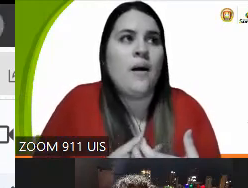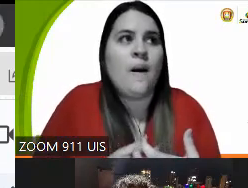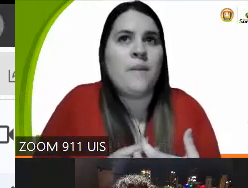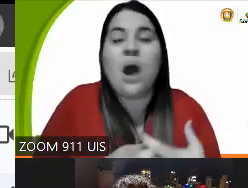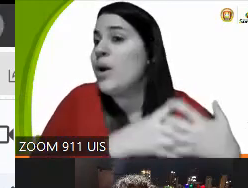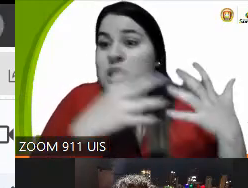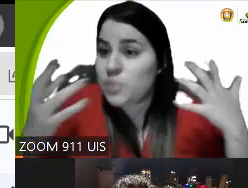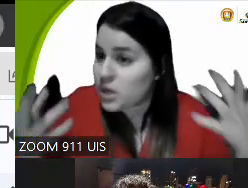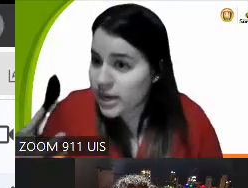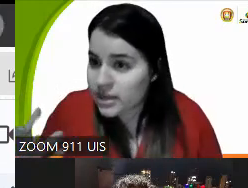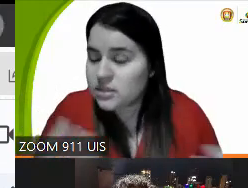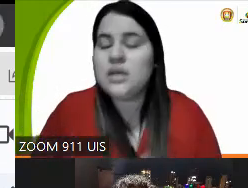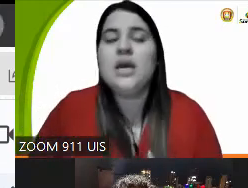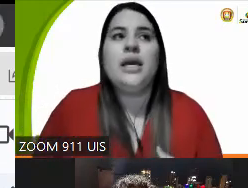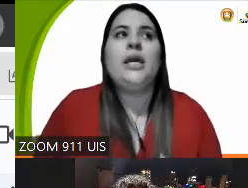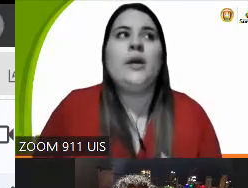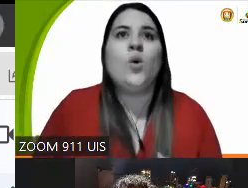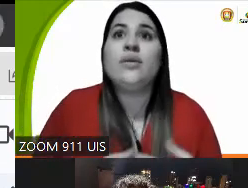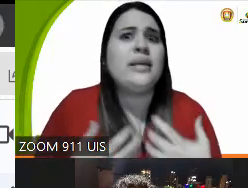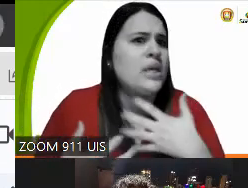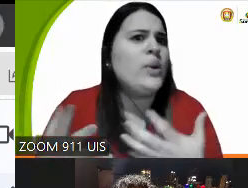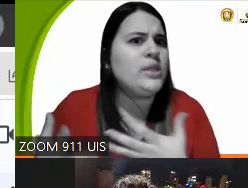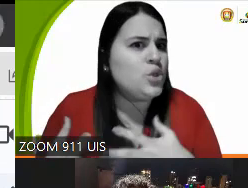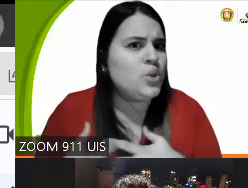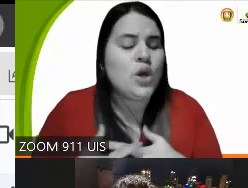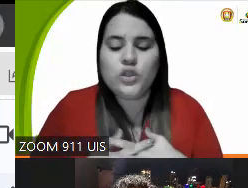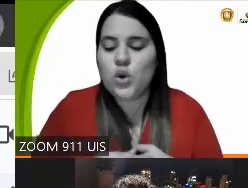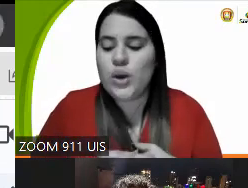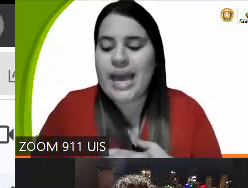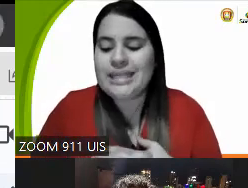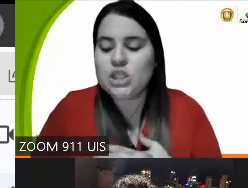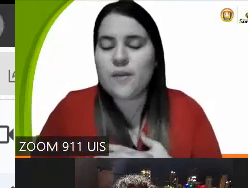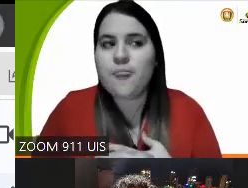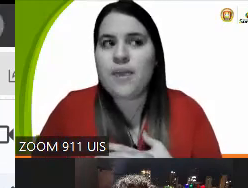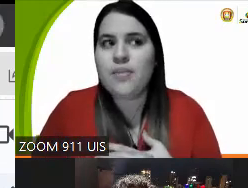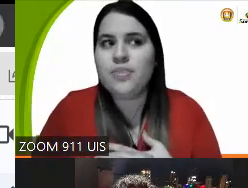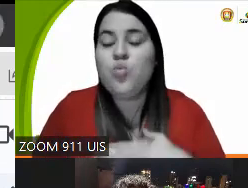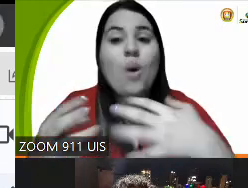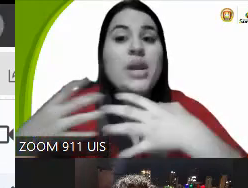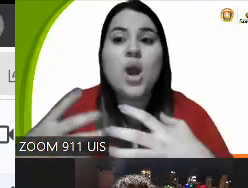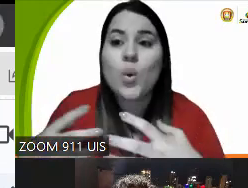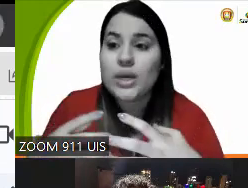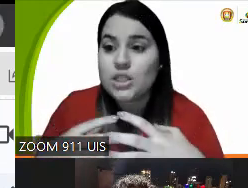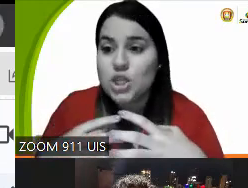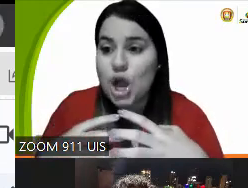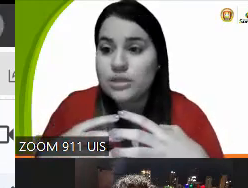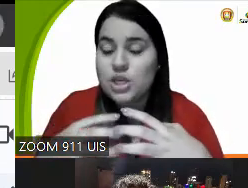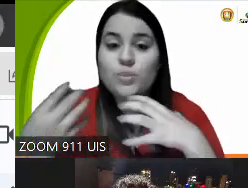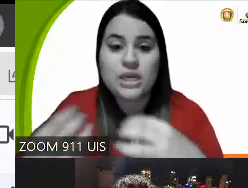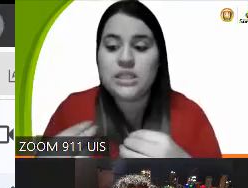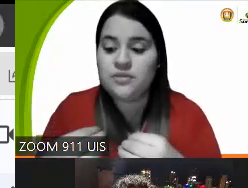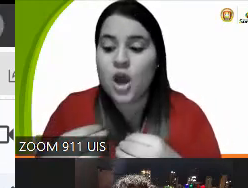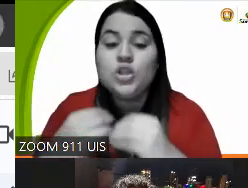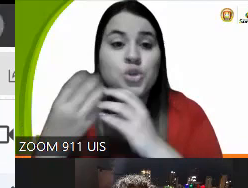or our experience or the things that we do. So it's what we know is not